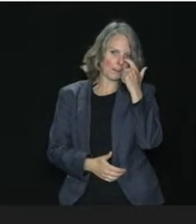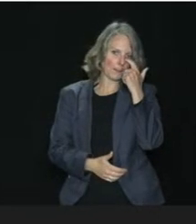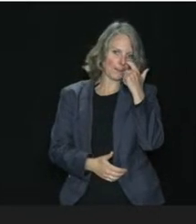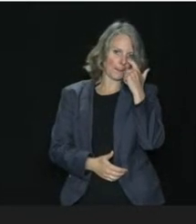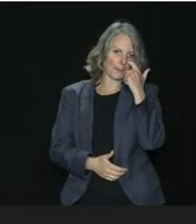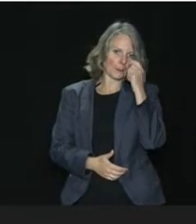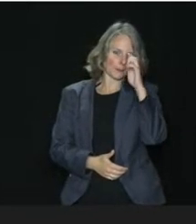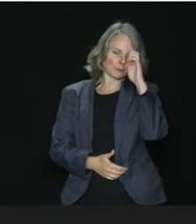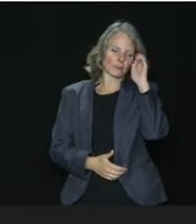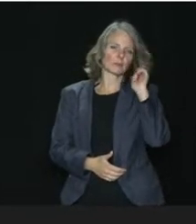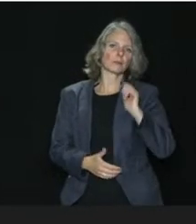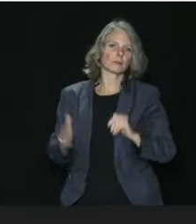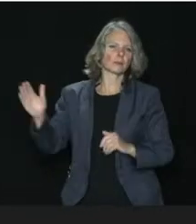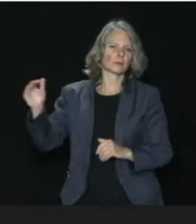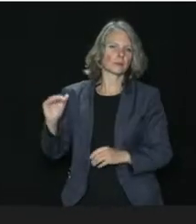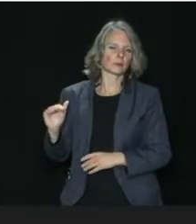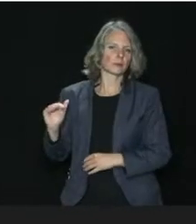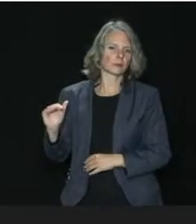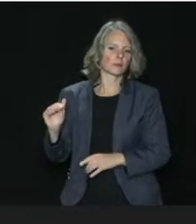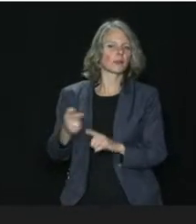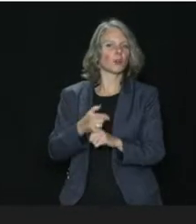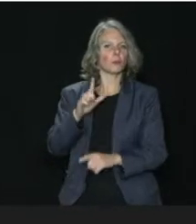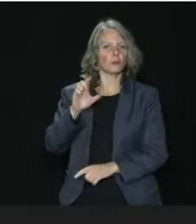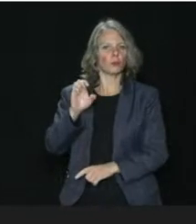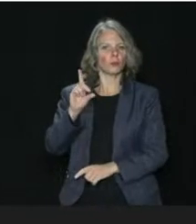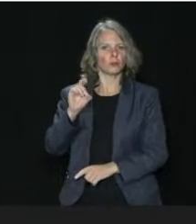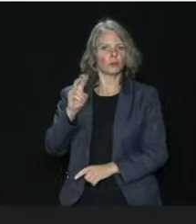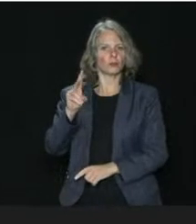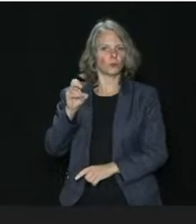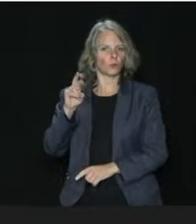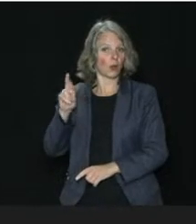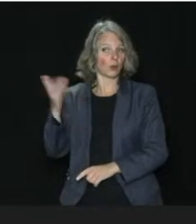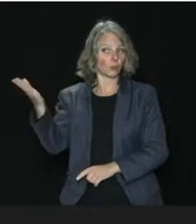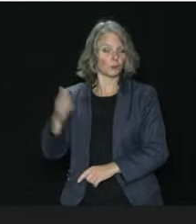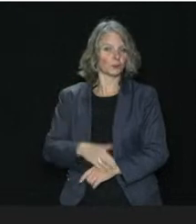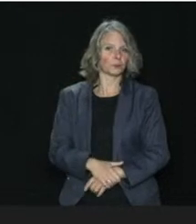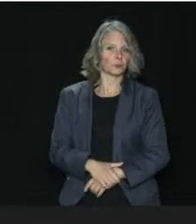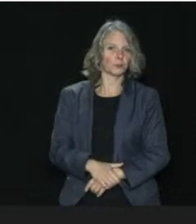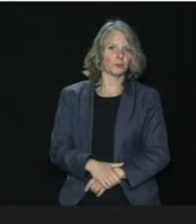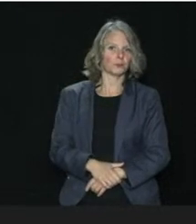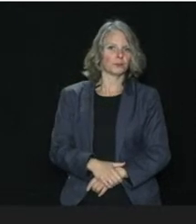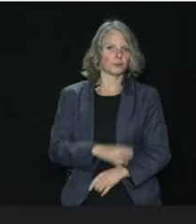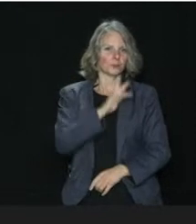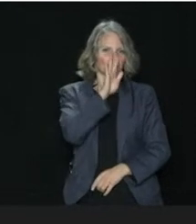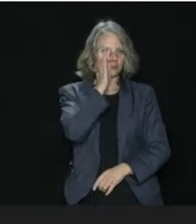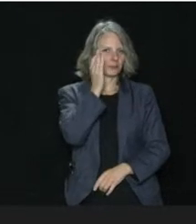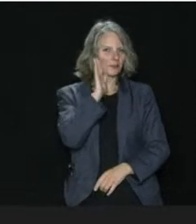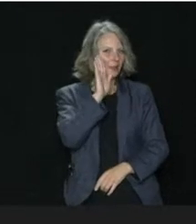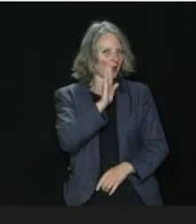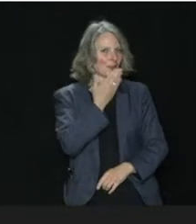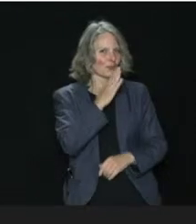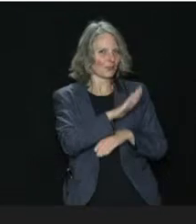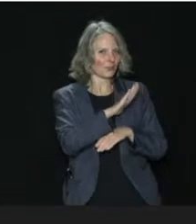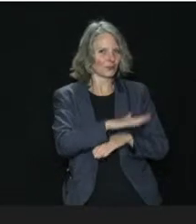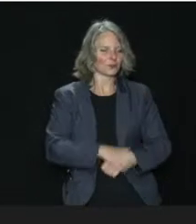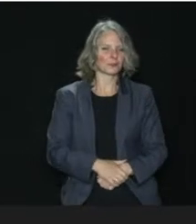La prochaine question de Boris Proulx, Le Devoir. La parole est à vous. Oui, bonjour. Good afternoon.